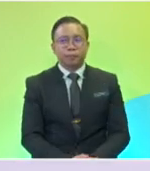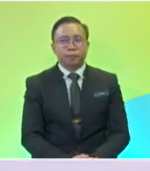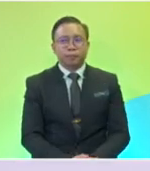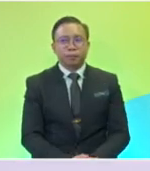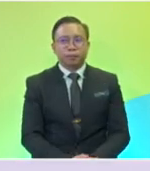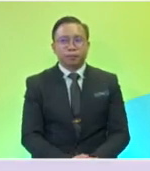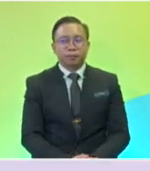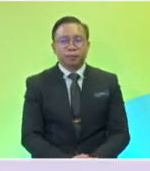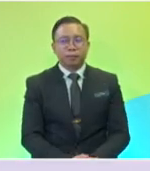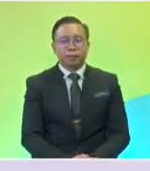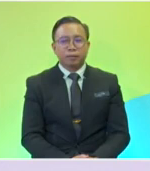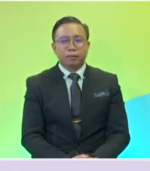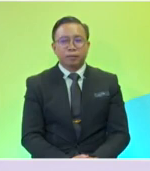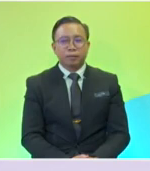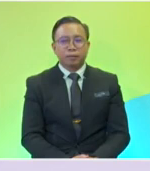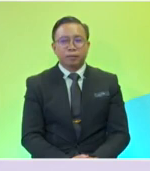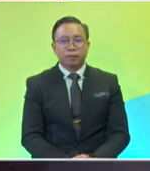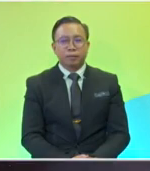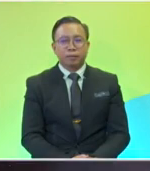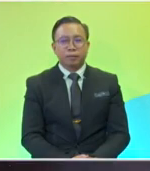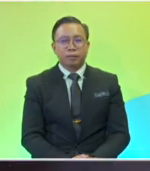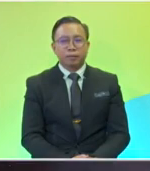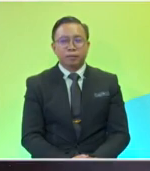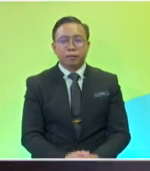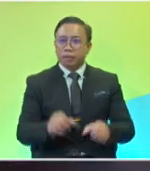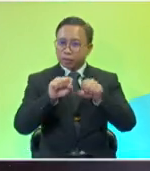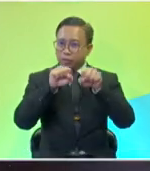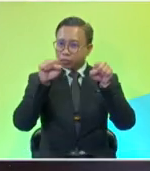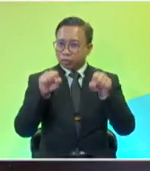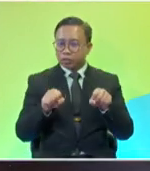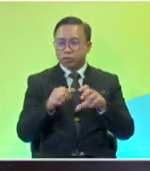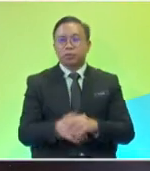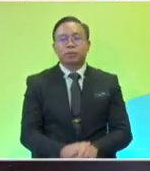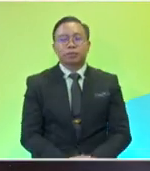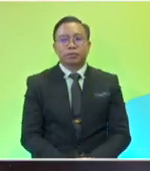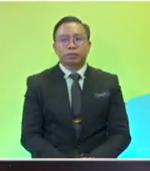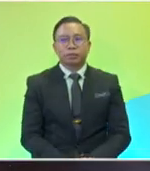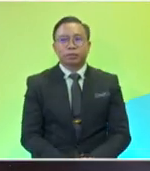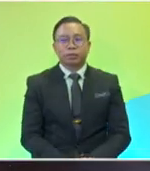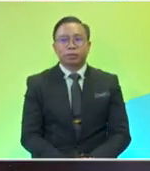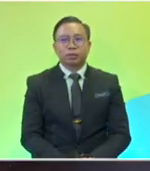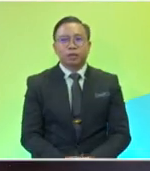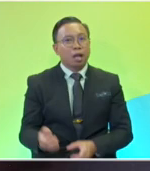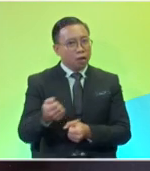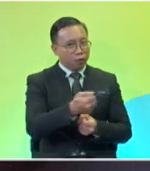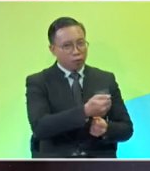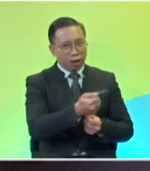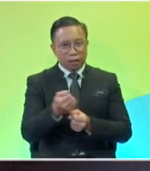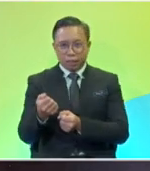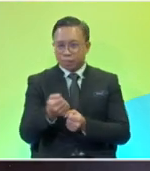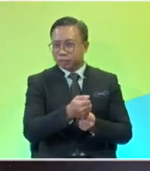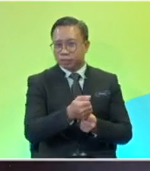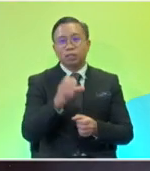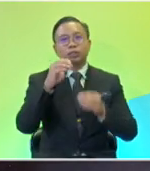Hey, clue, teacher, clue. It's a station. Oh, it's a fire station.